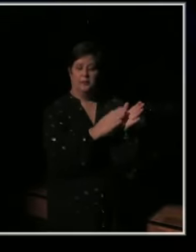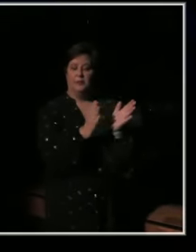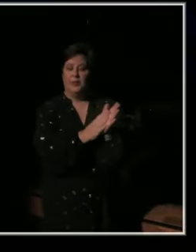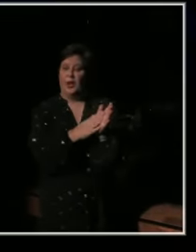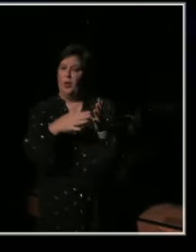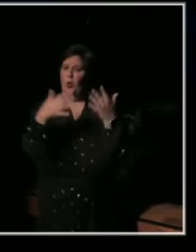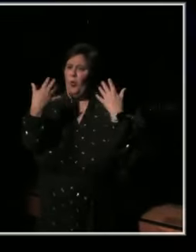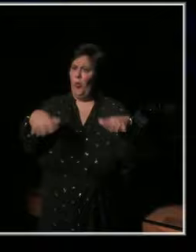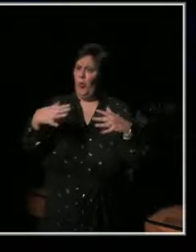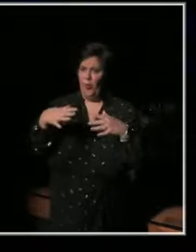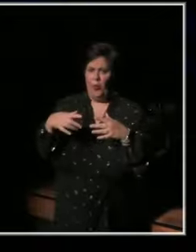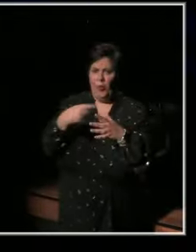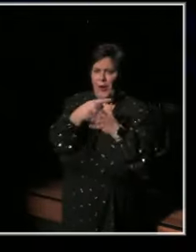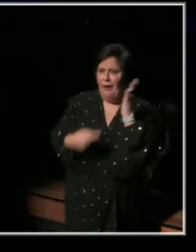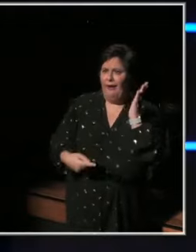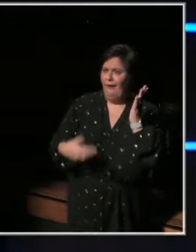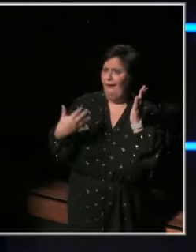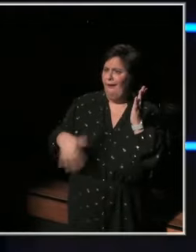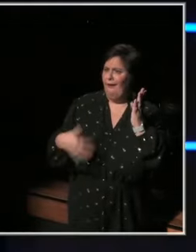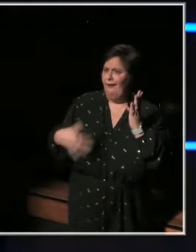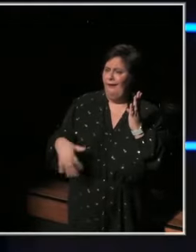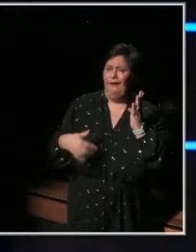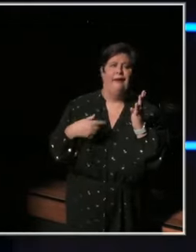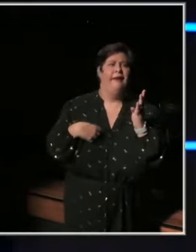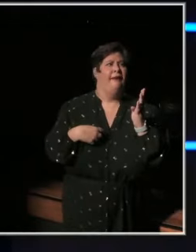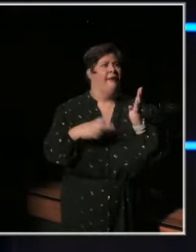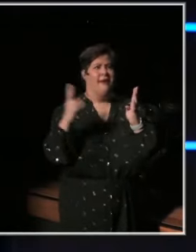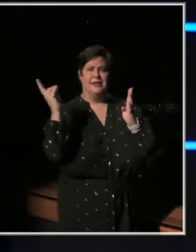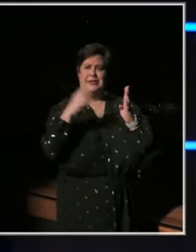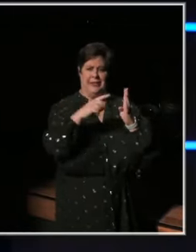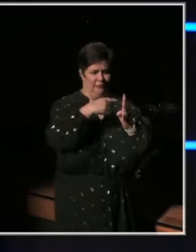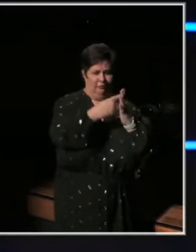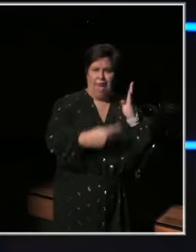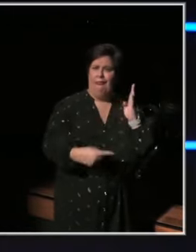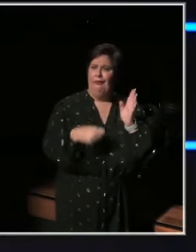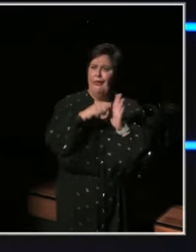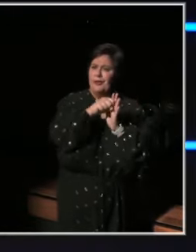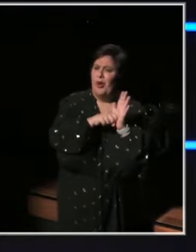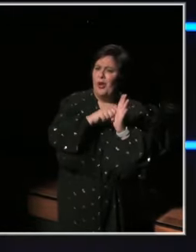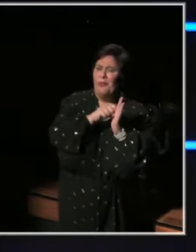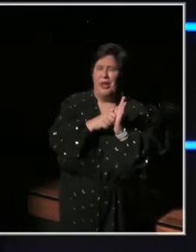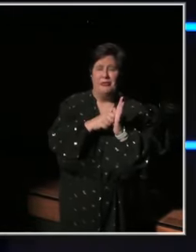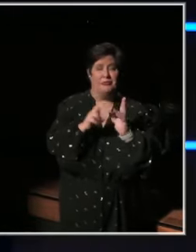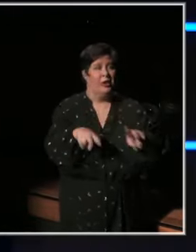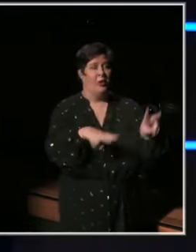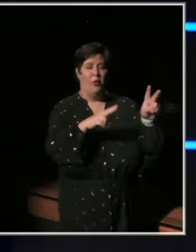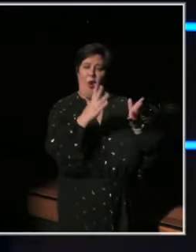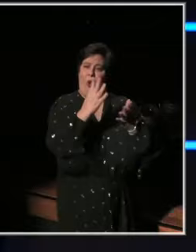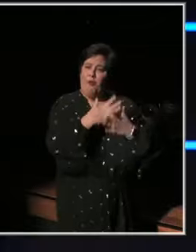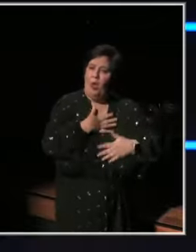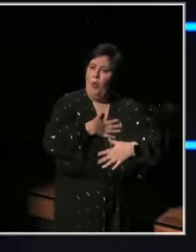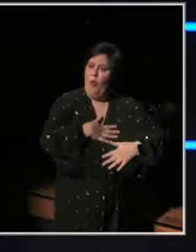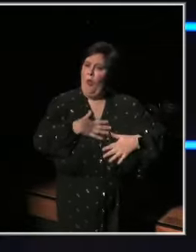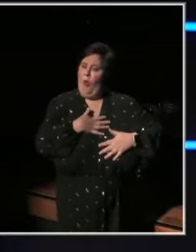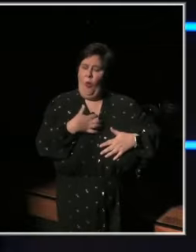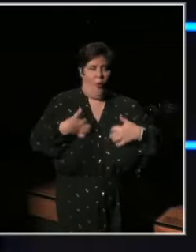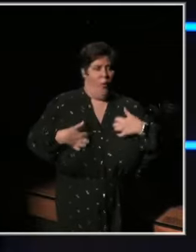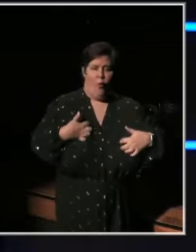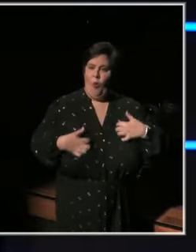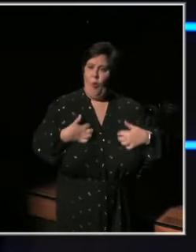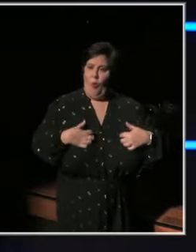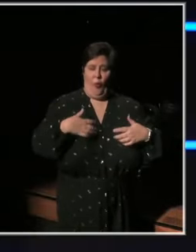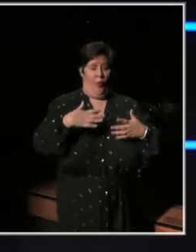What a selection, what a lineup! Just seeing all of those documentaries together there, they're so evocative and so invigorating, and it's